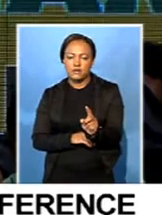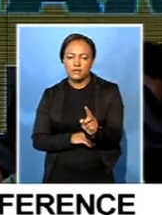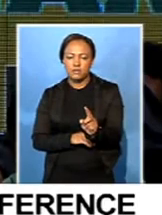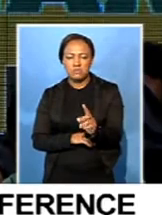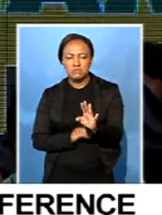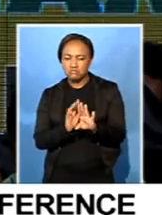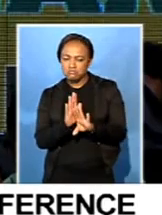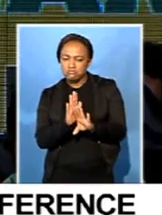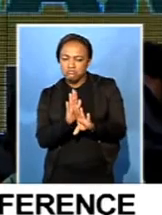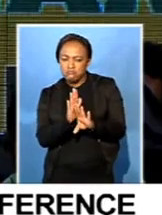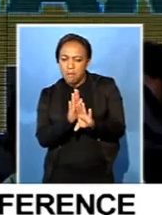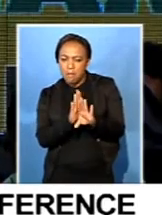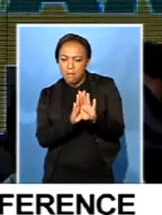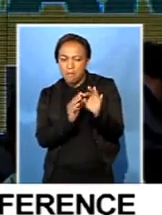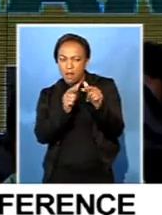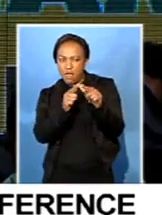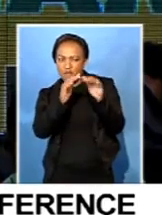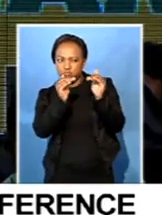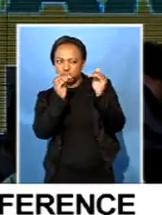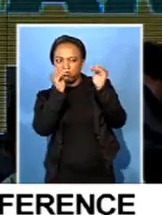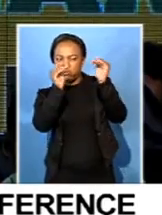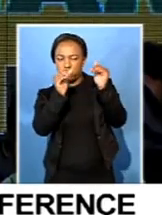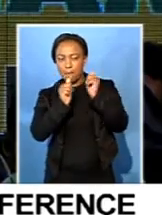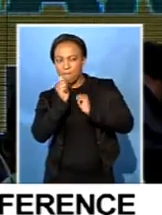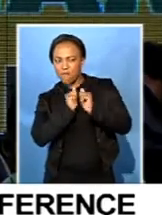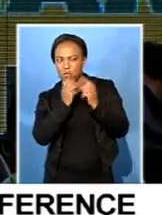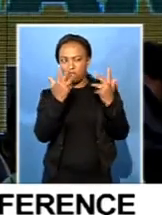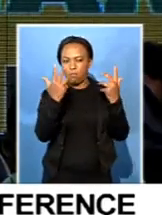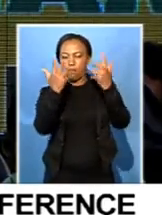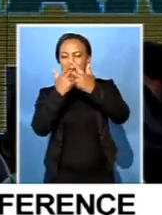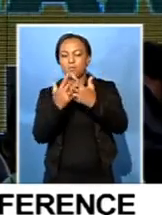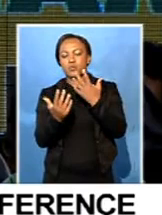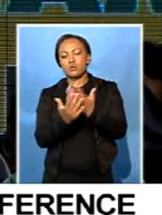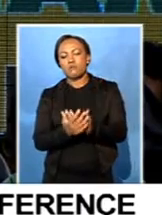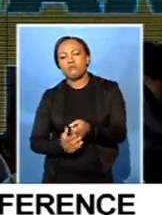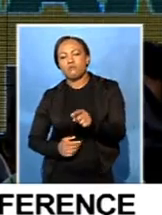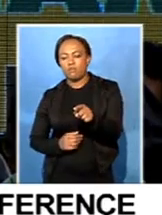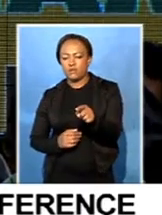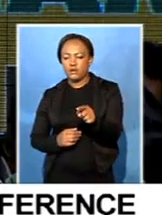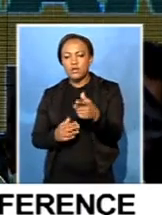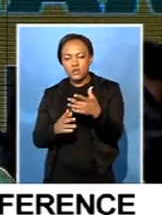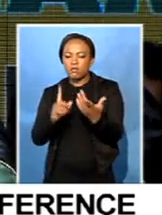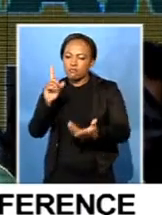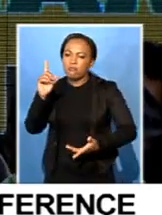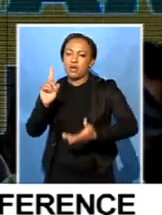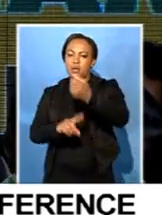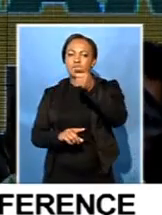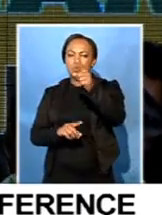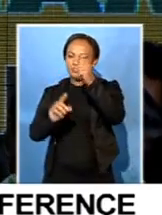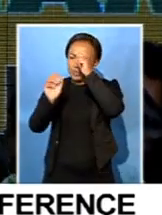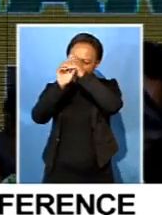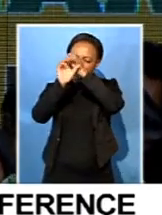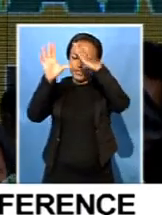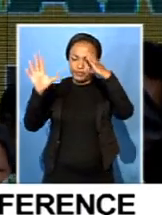right level of performance and governance for them to achieve their